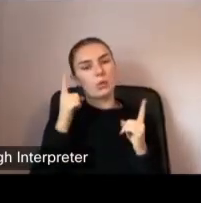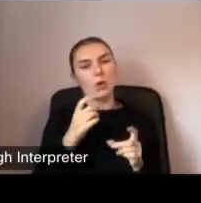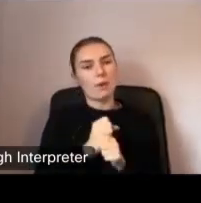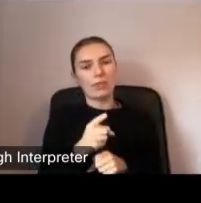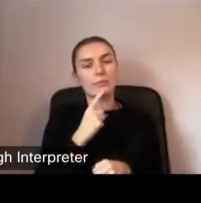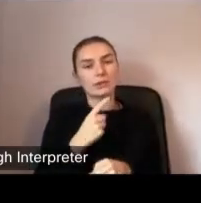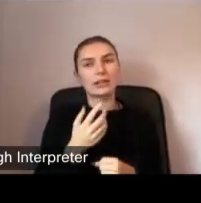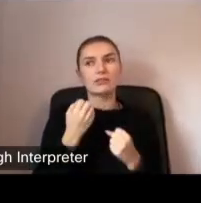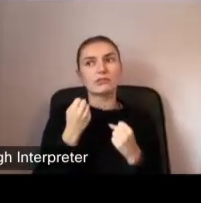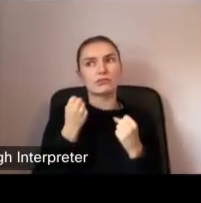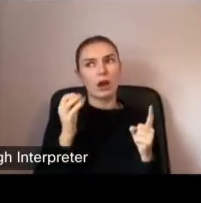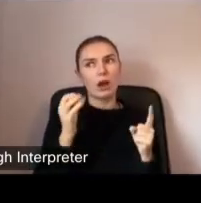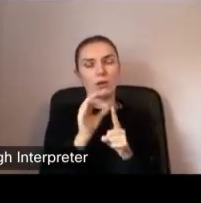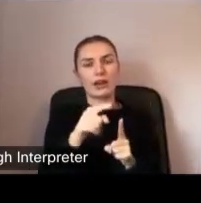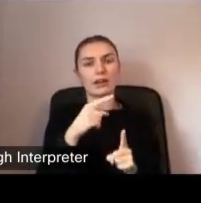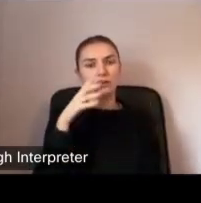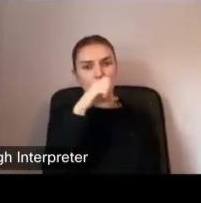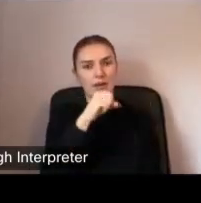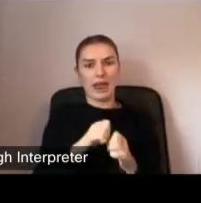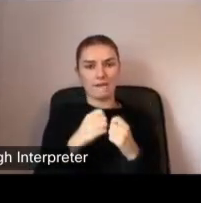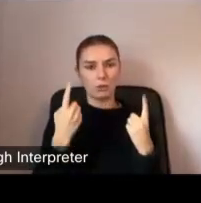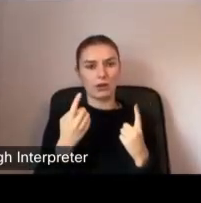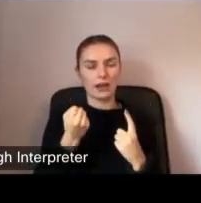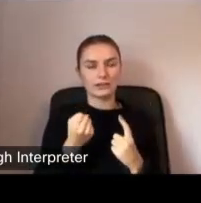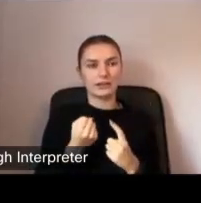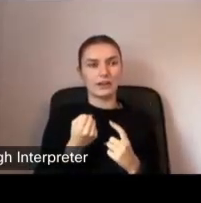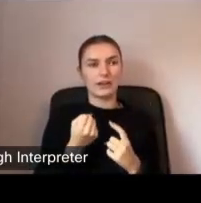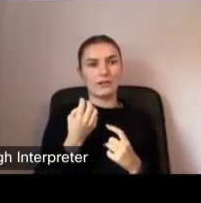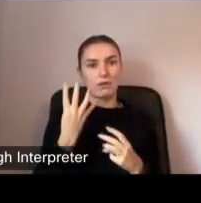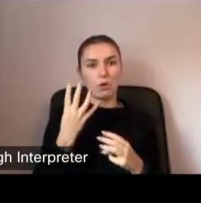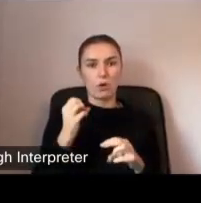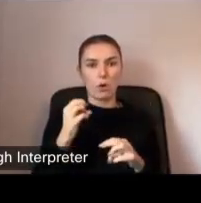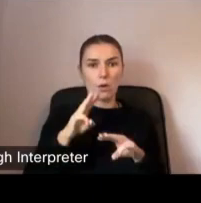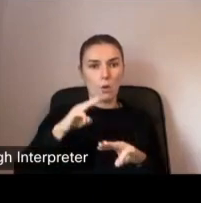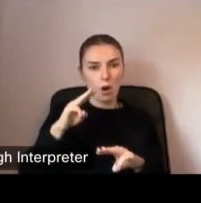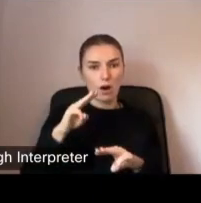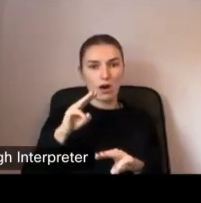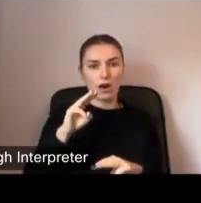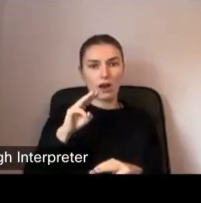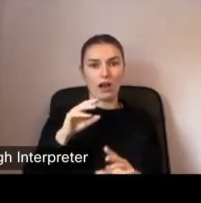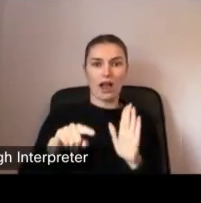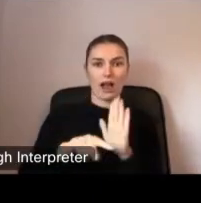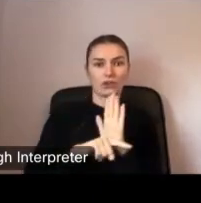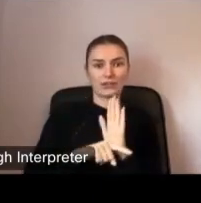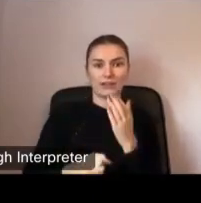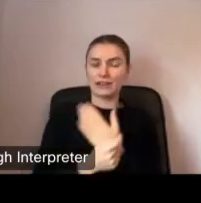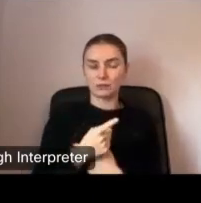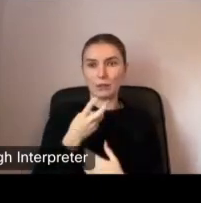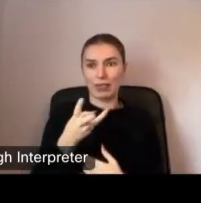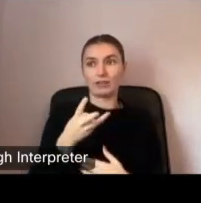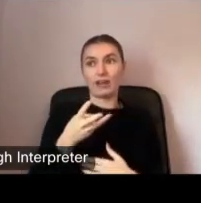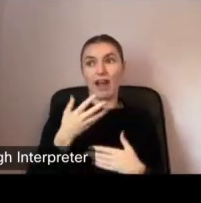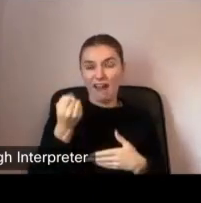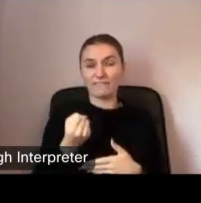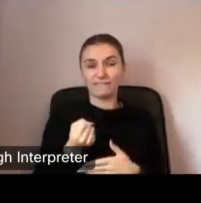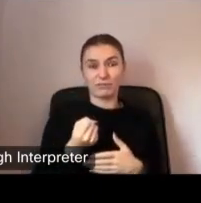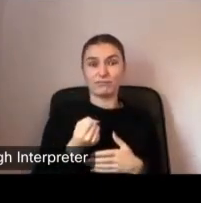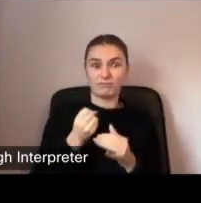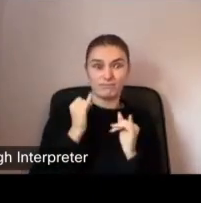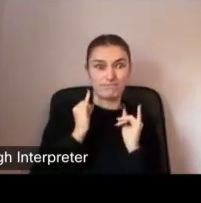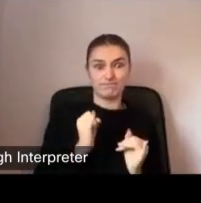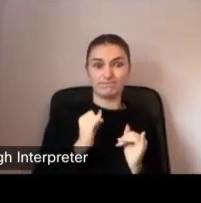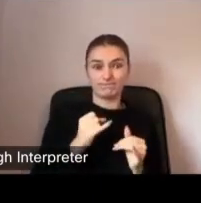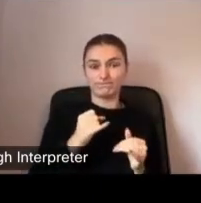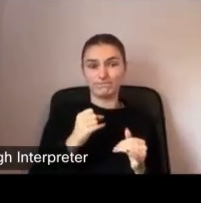strong point there. Is the presumption that everyone who's had more and more adverse childhood events is going to turn out with significant problems? No. Many people do learn to manage